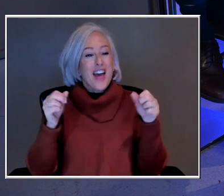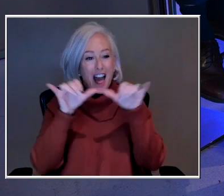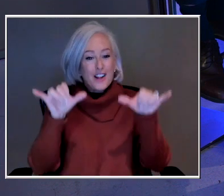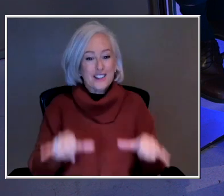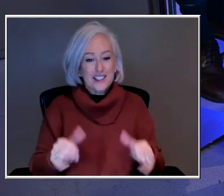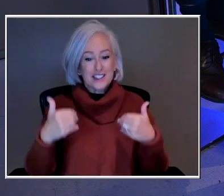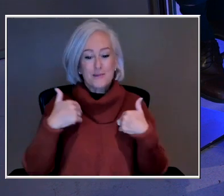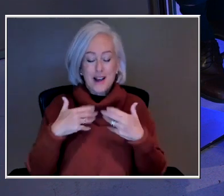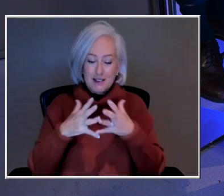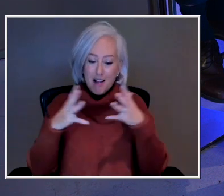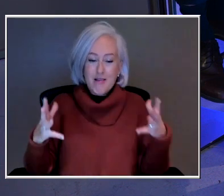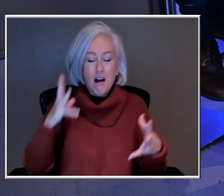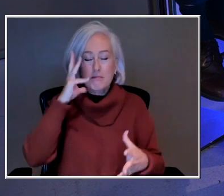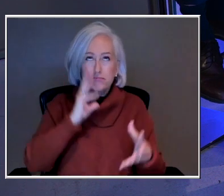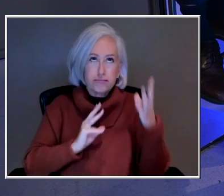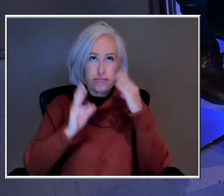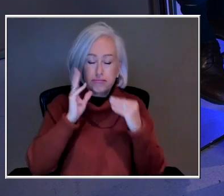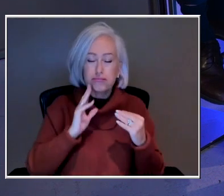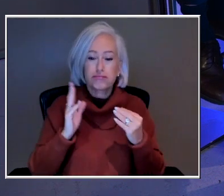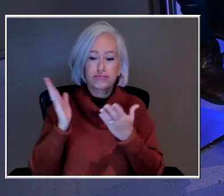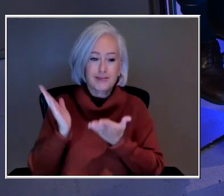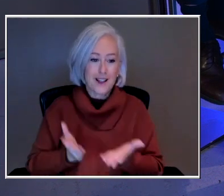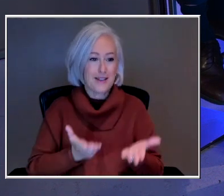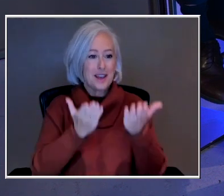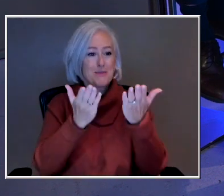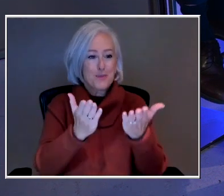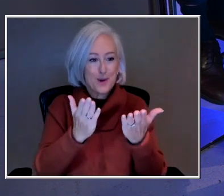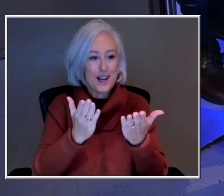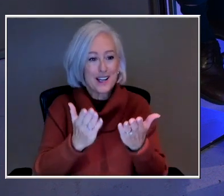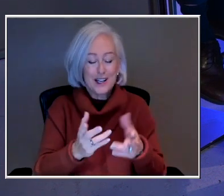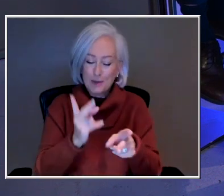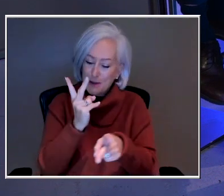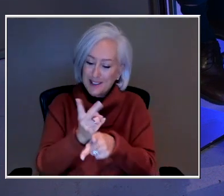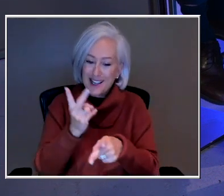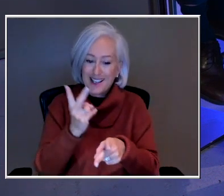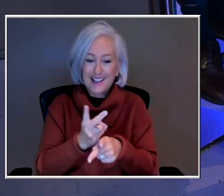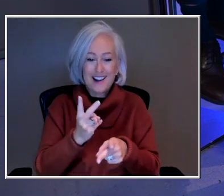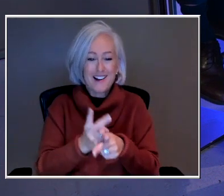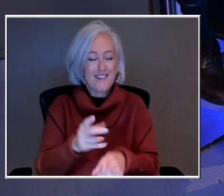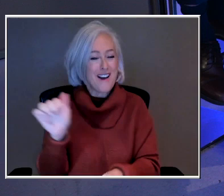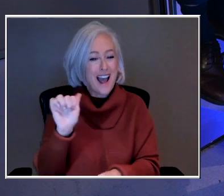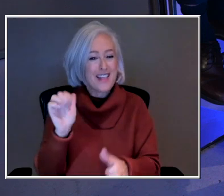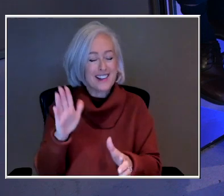across the metro for almost as long as we've been caring for the Kansas City Chiefs, the Kansas City Royals,